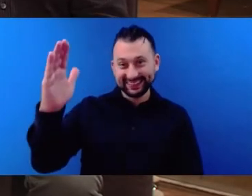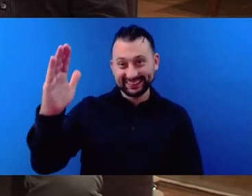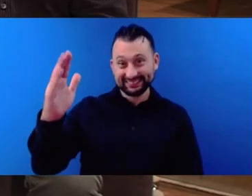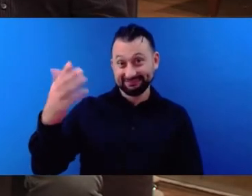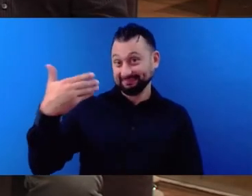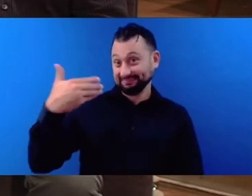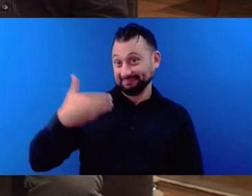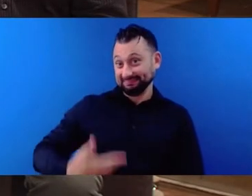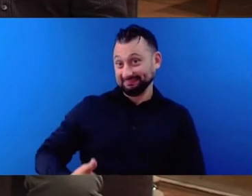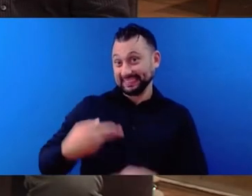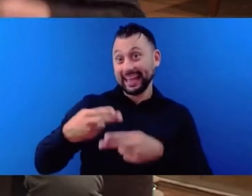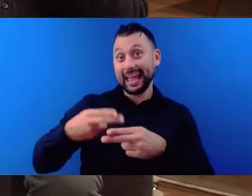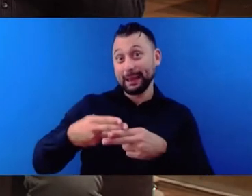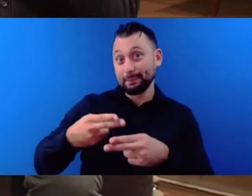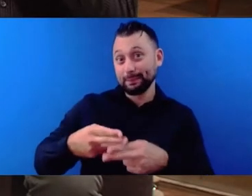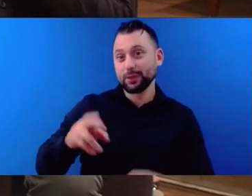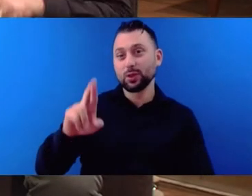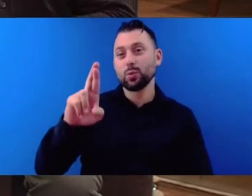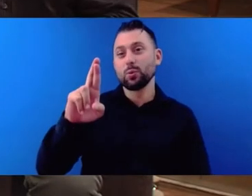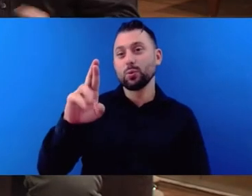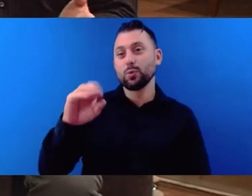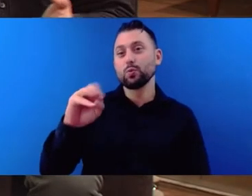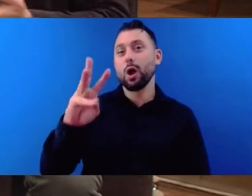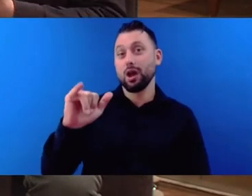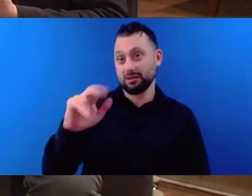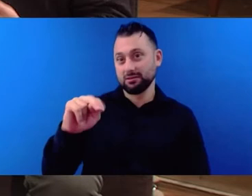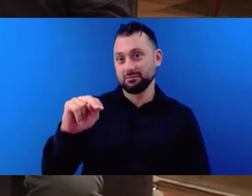Hello, my name is Rowan.